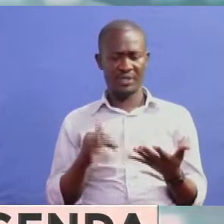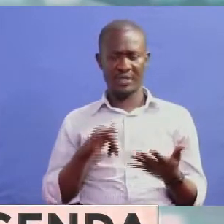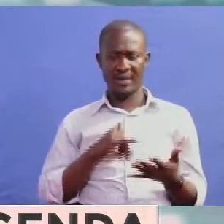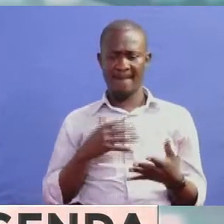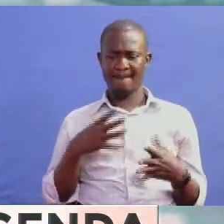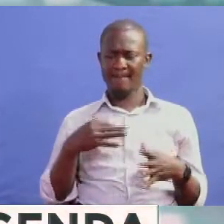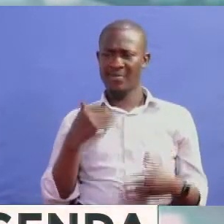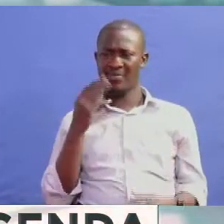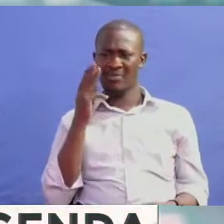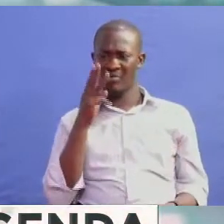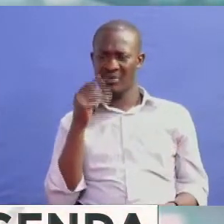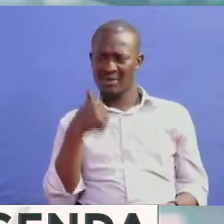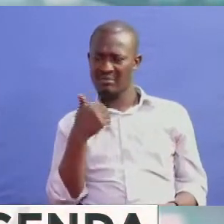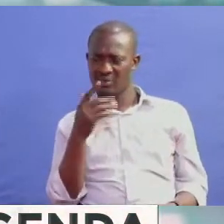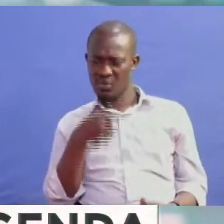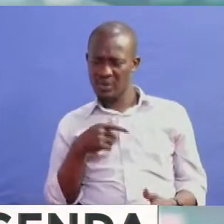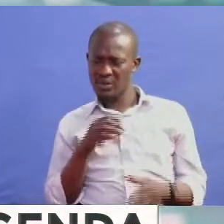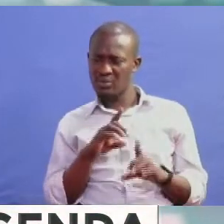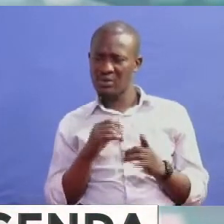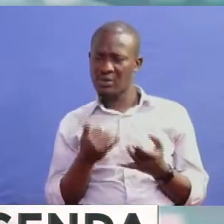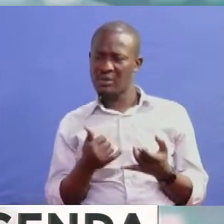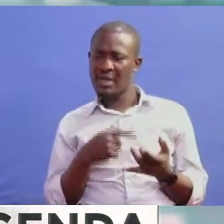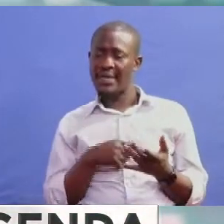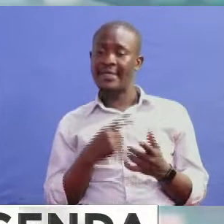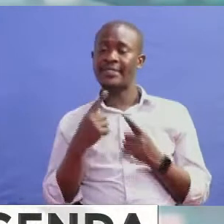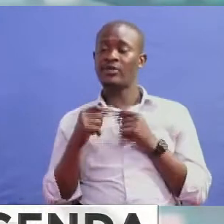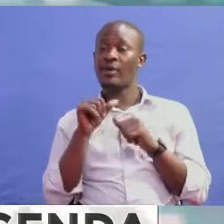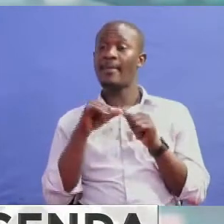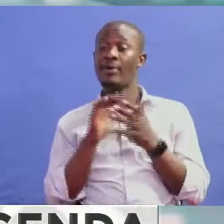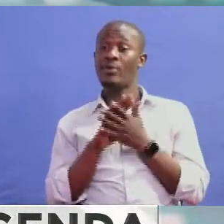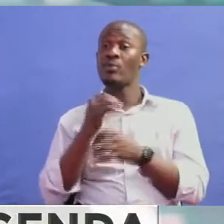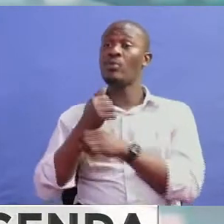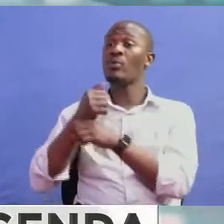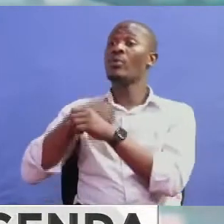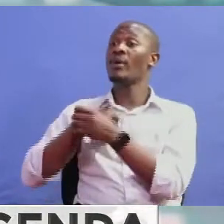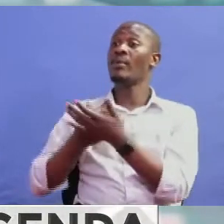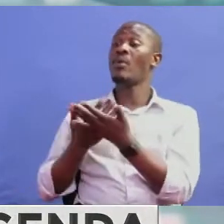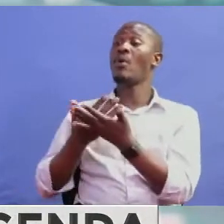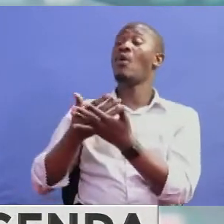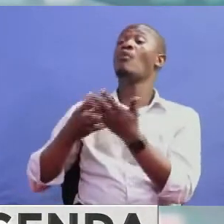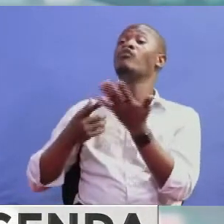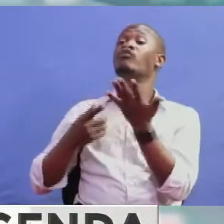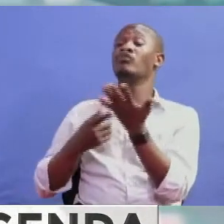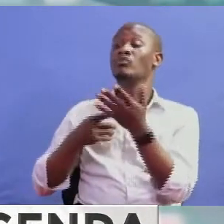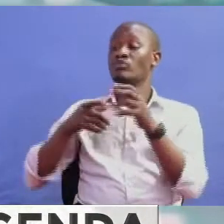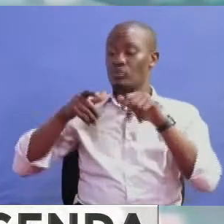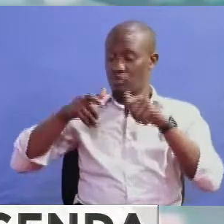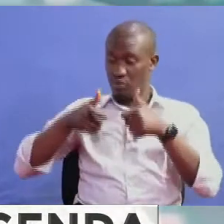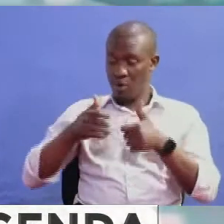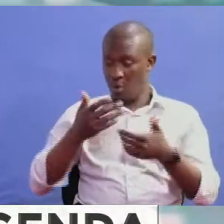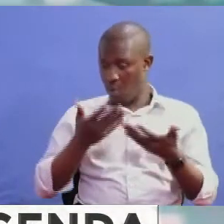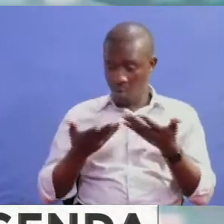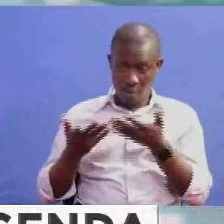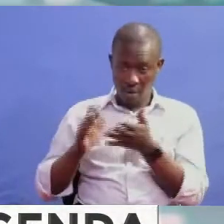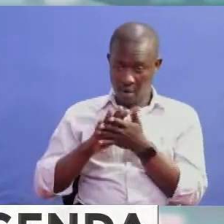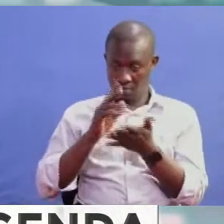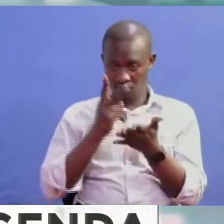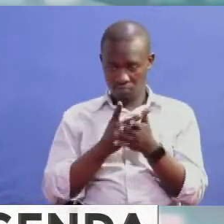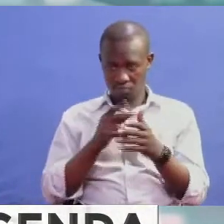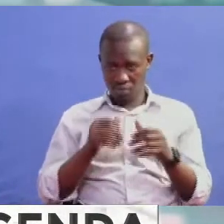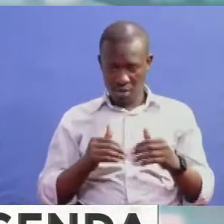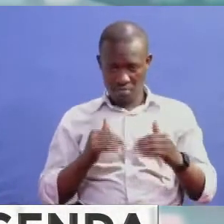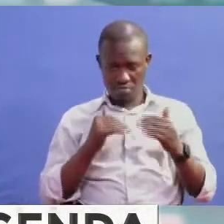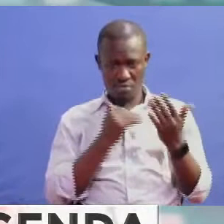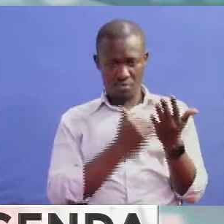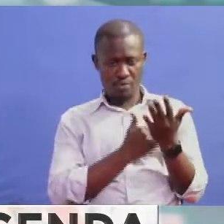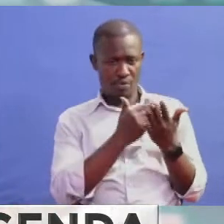wondering, what is this you're doing? But as we speak today, with the help of technology and social media, where you keep updating several things